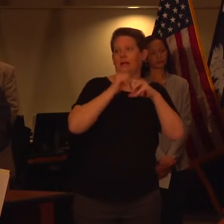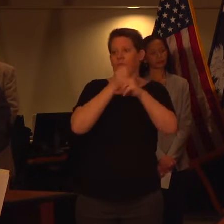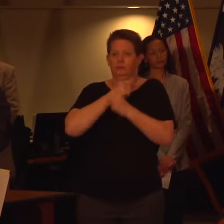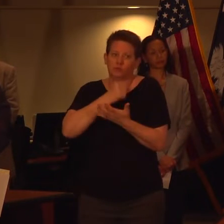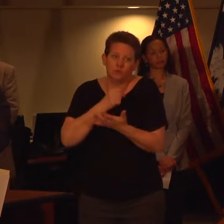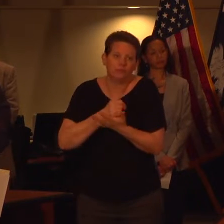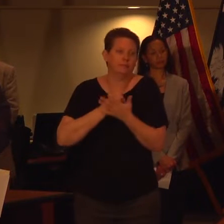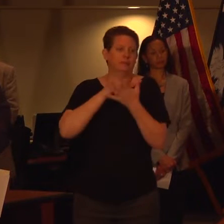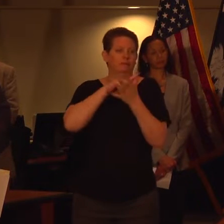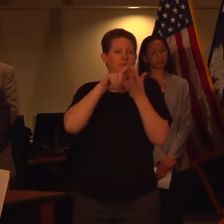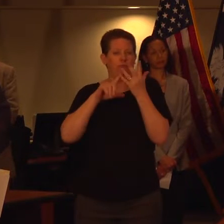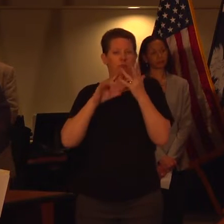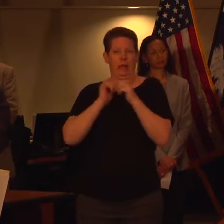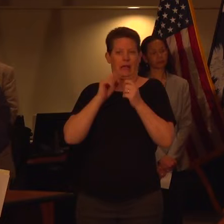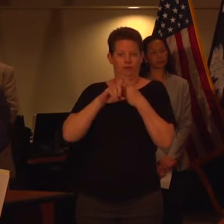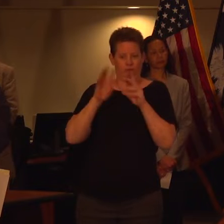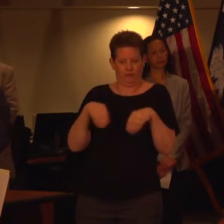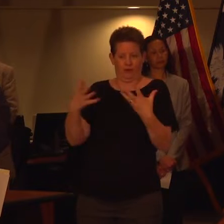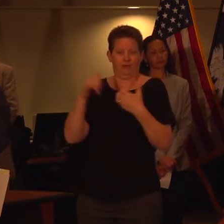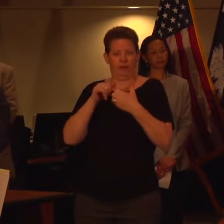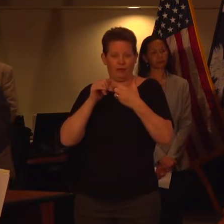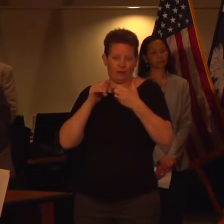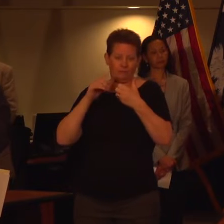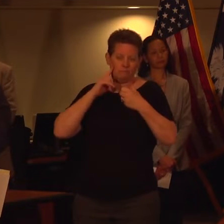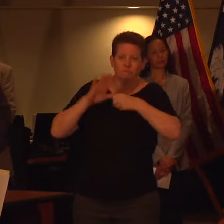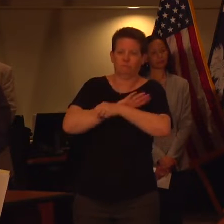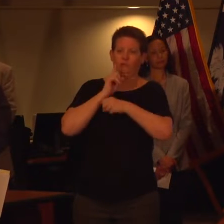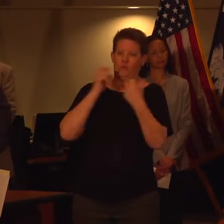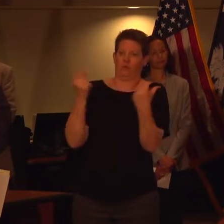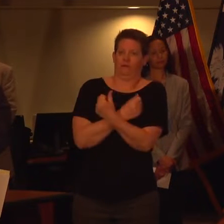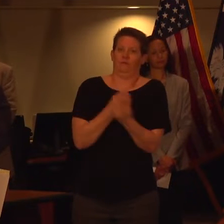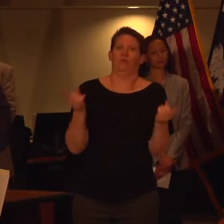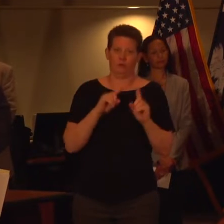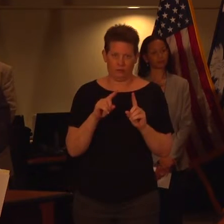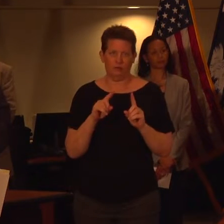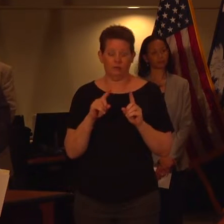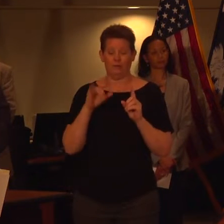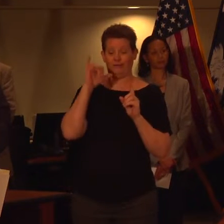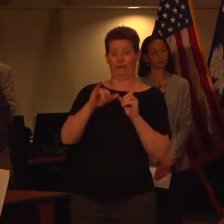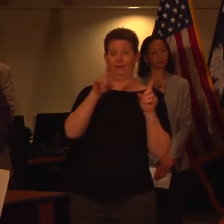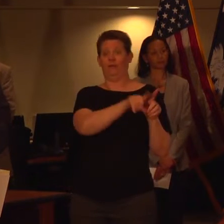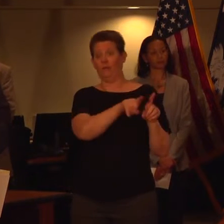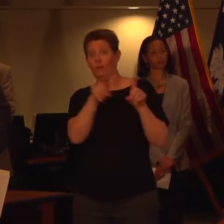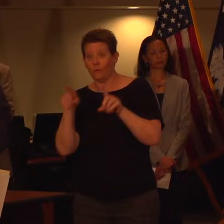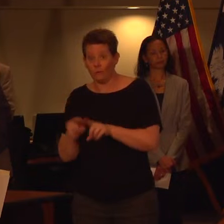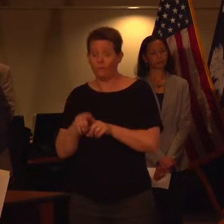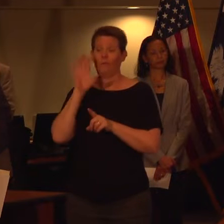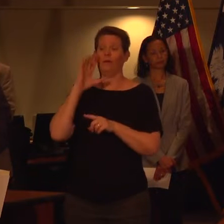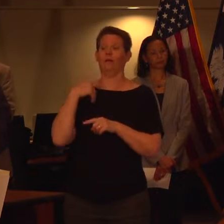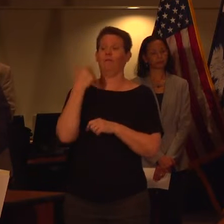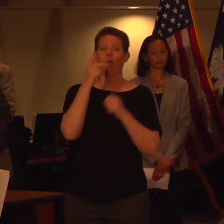we hope will be thorough and highly effective. Accelerate South Carolina will also serve as a